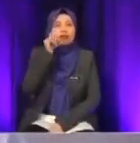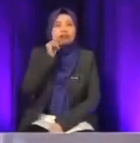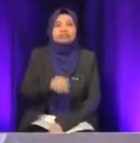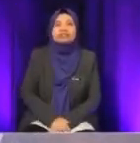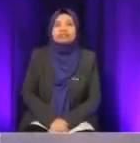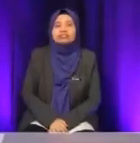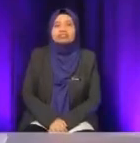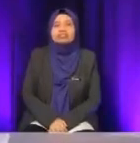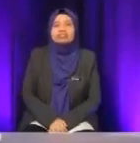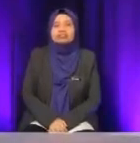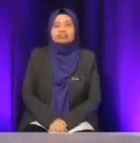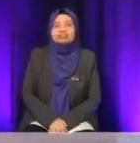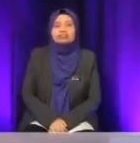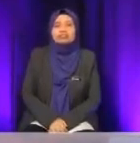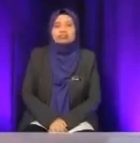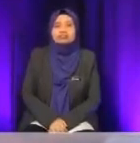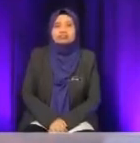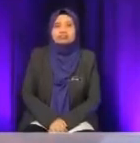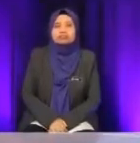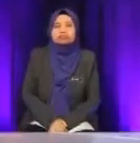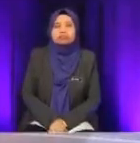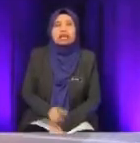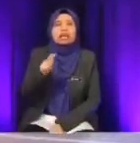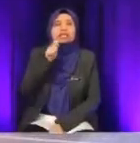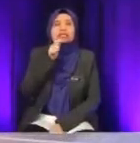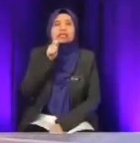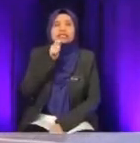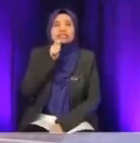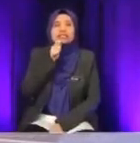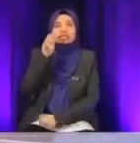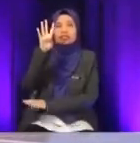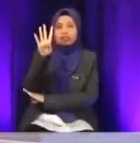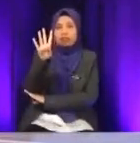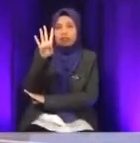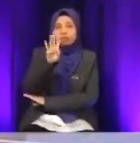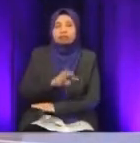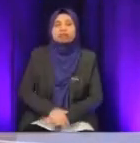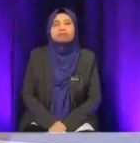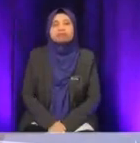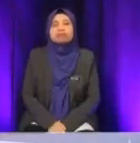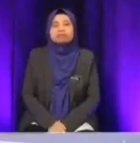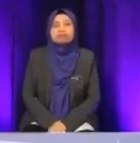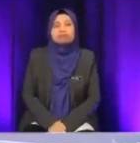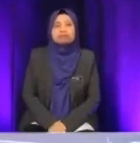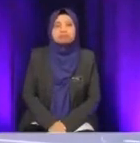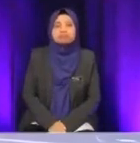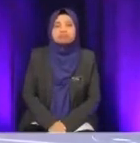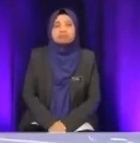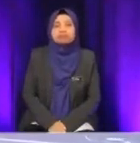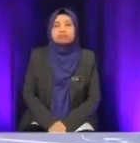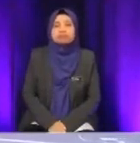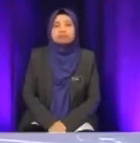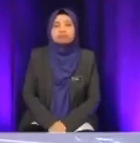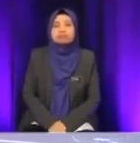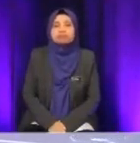Isma. Well done. Tasneem also has four sticks. Good job, Tasneem. Four sticks as well.